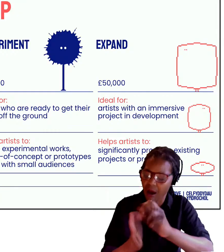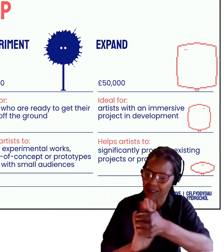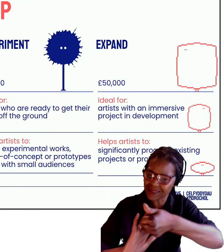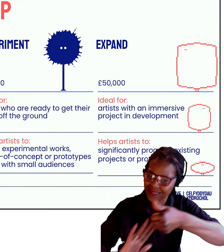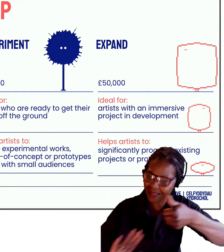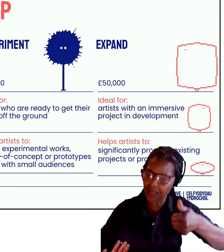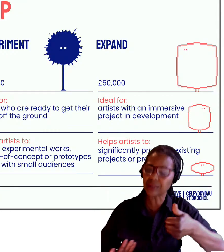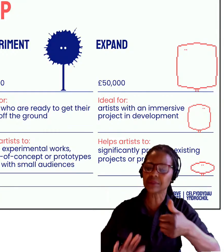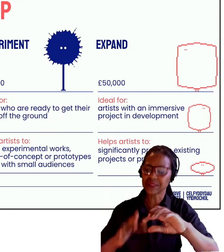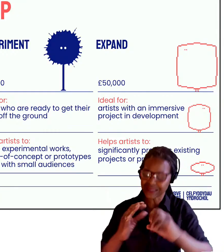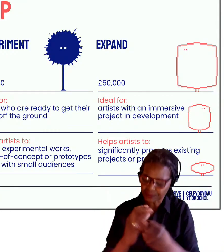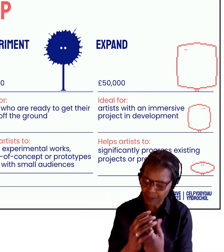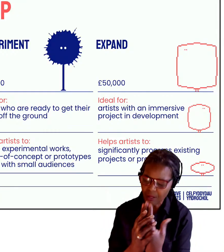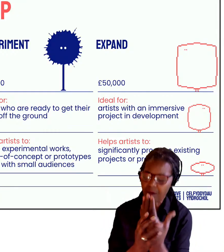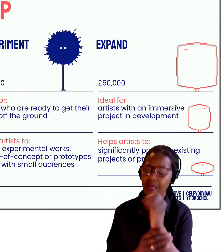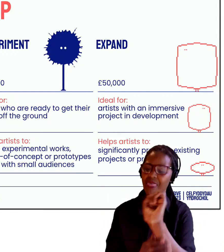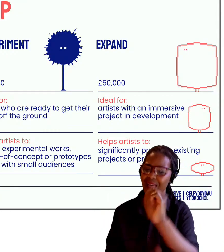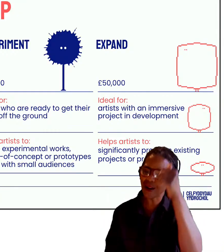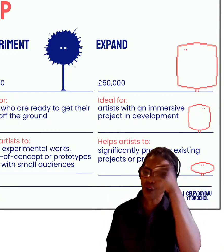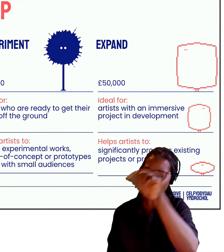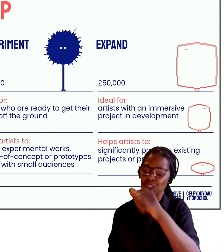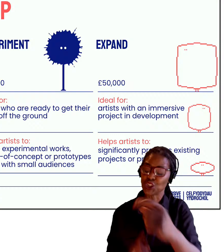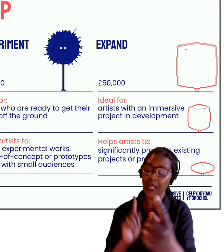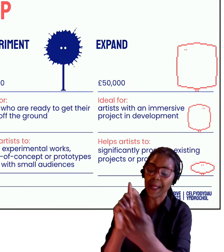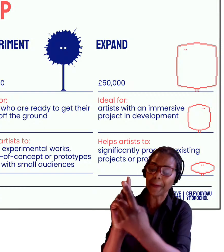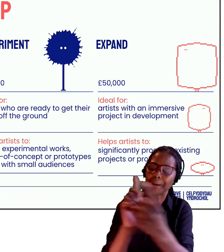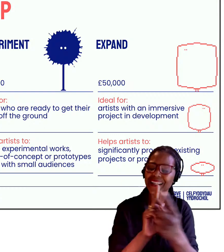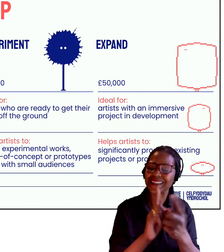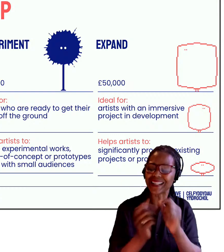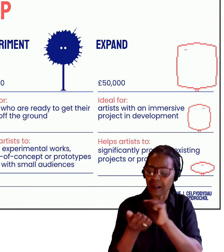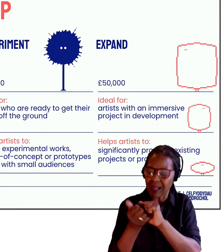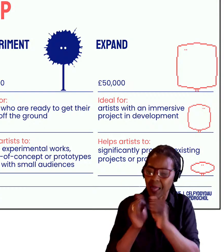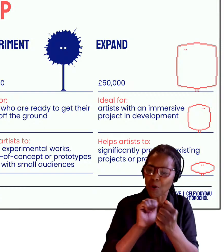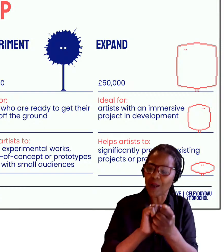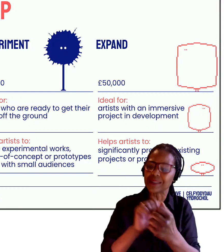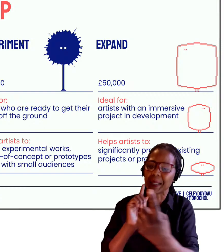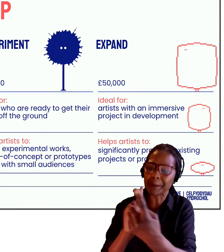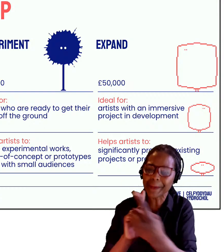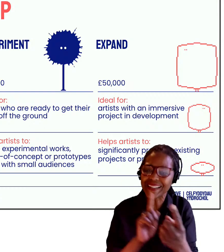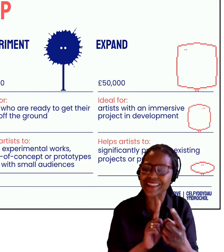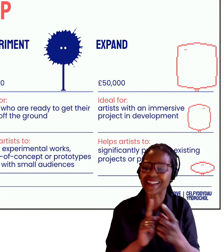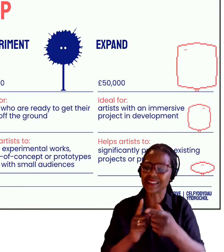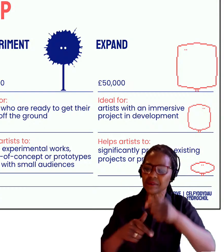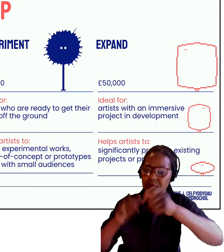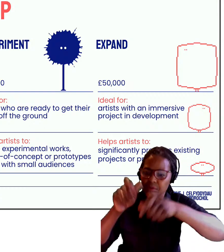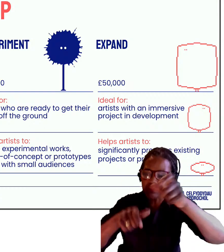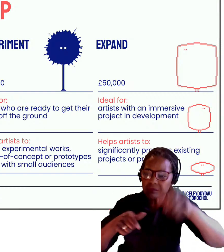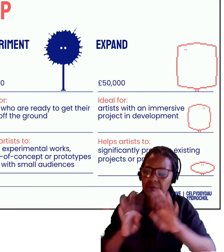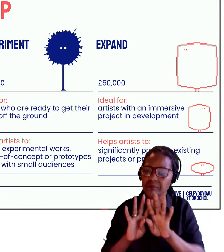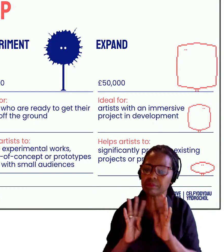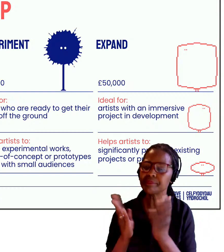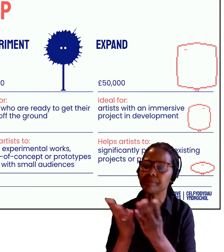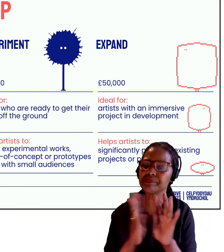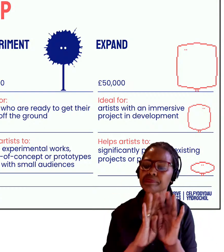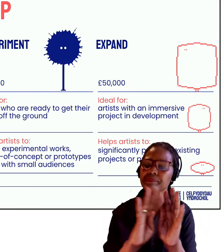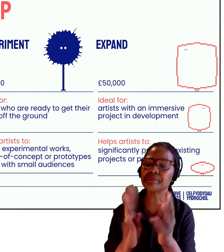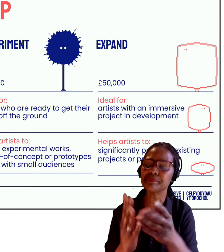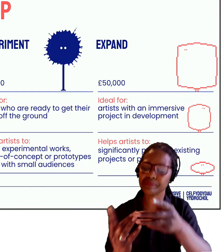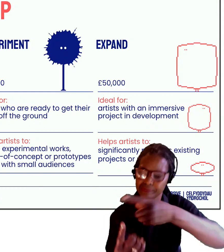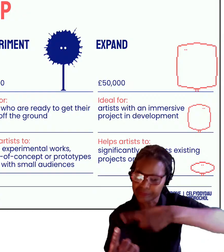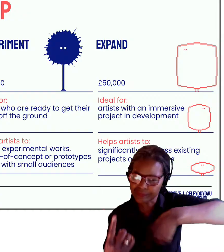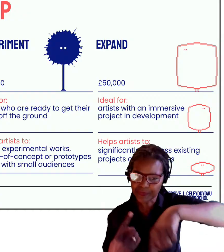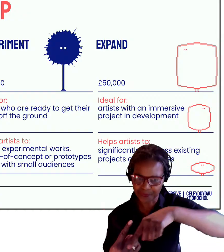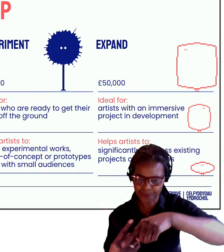meeting potential collaborators and partners, and expanding their immersive art networks. Experiment aims to